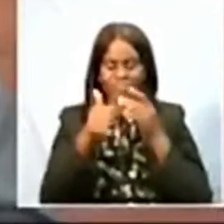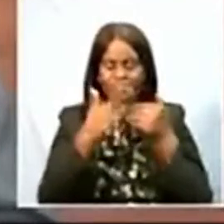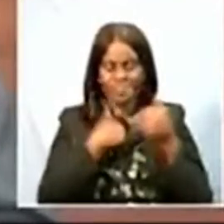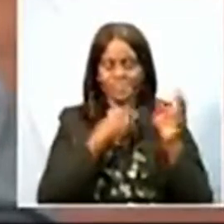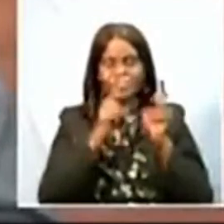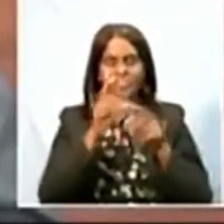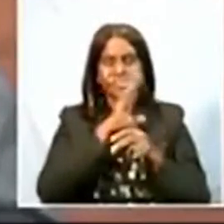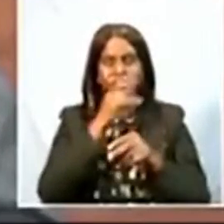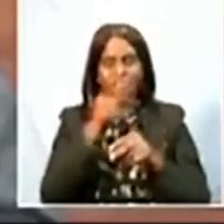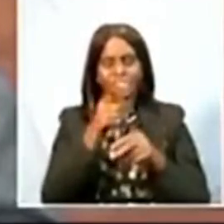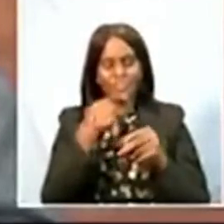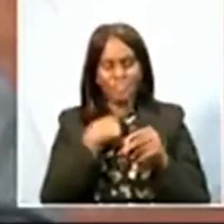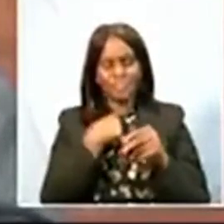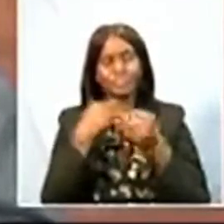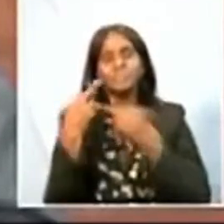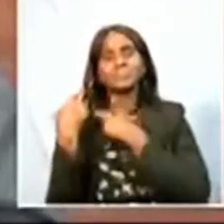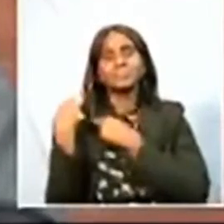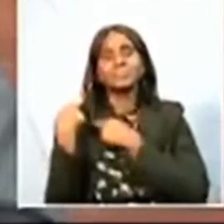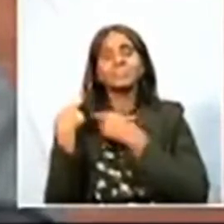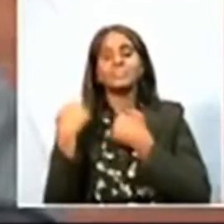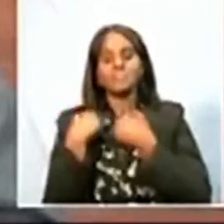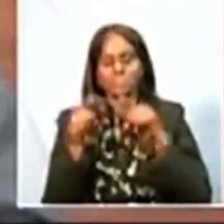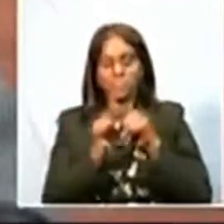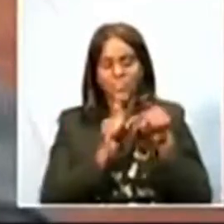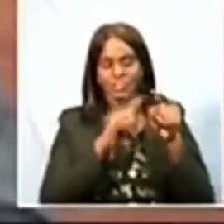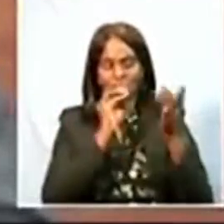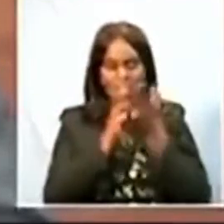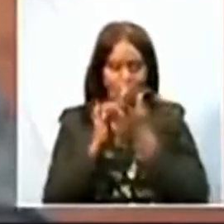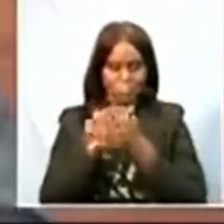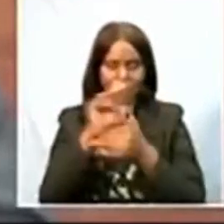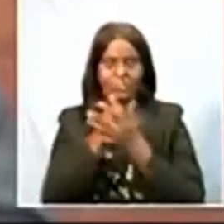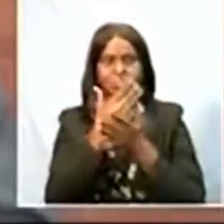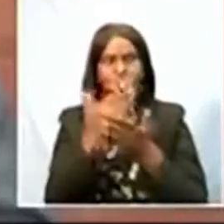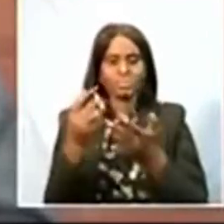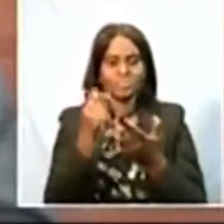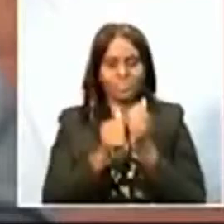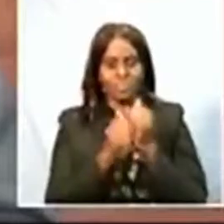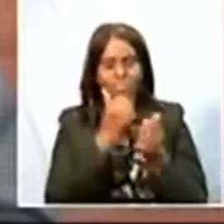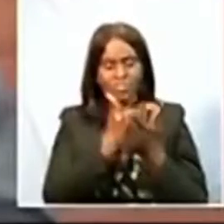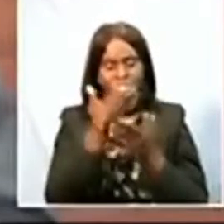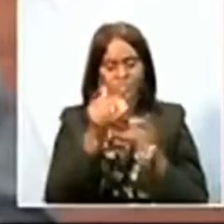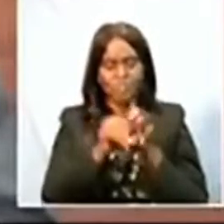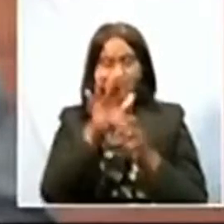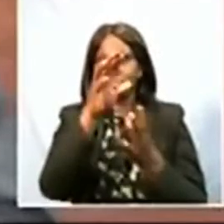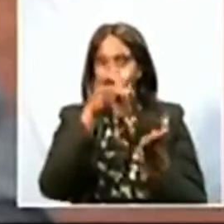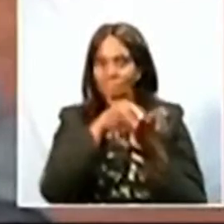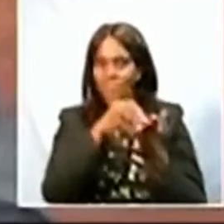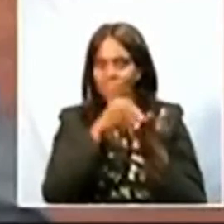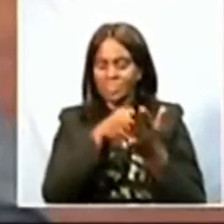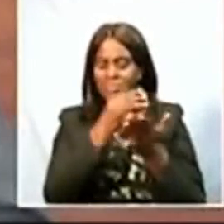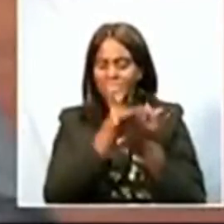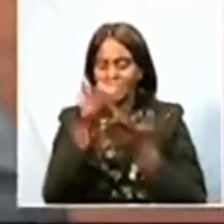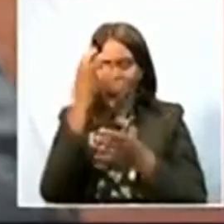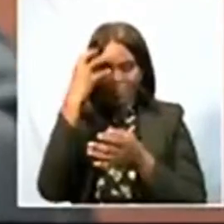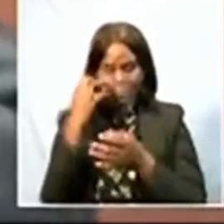responded, that I take responsibility and label those things that are procured. Now, in your case, procurement